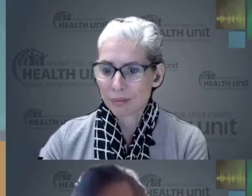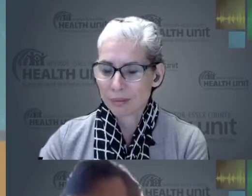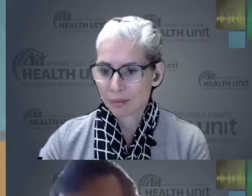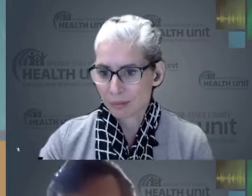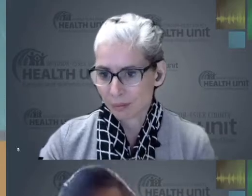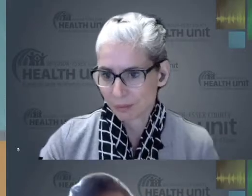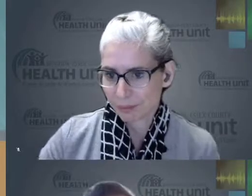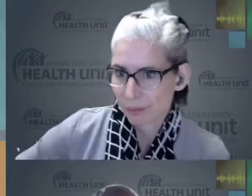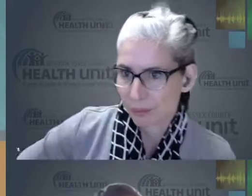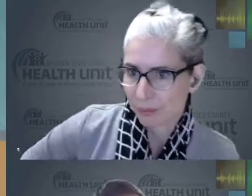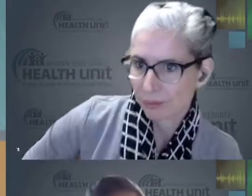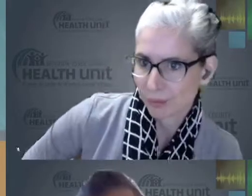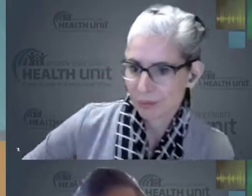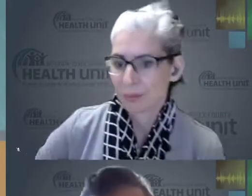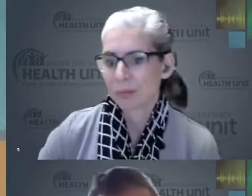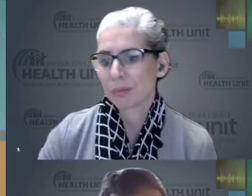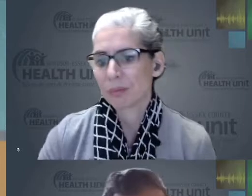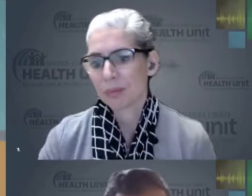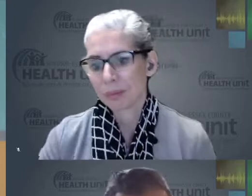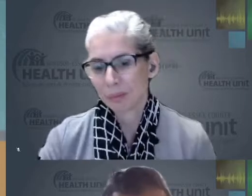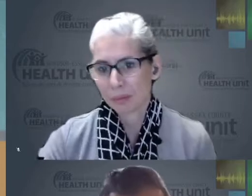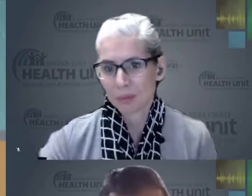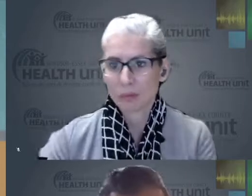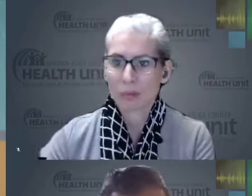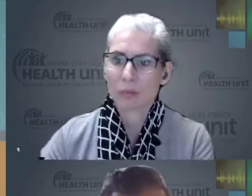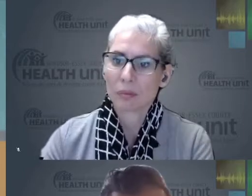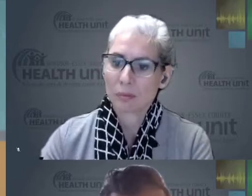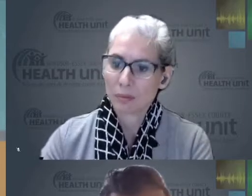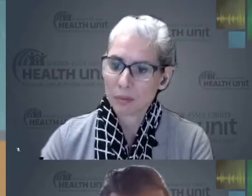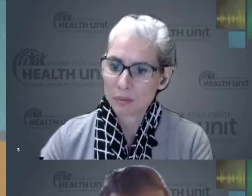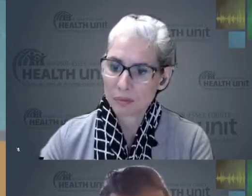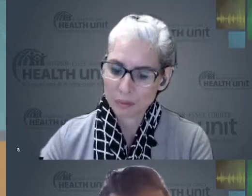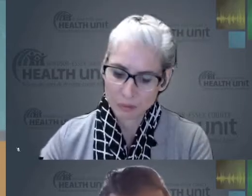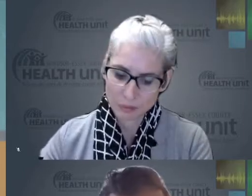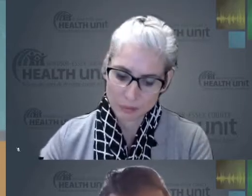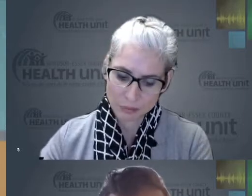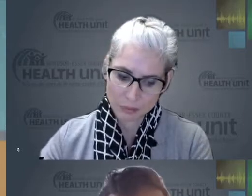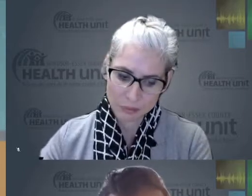Well, I think from a population health point of view, the